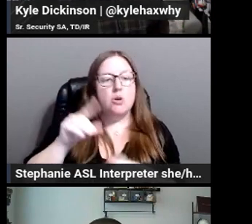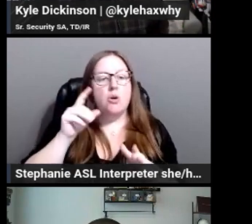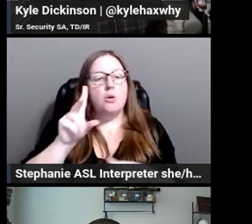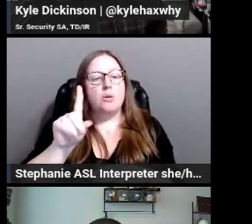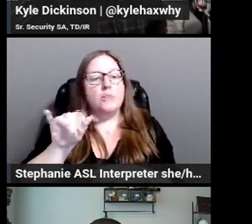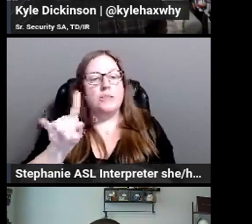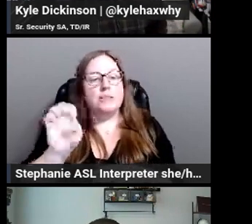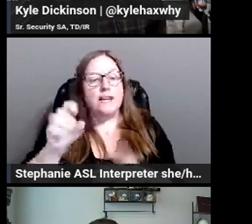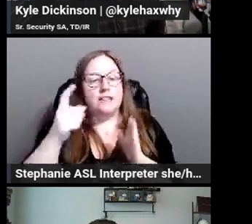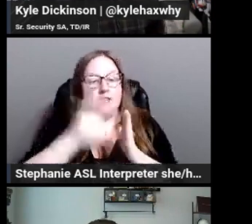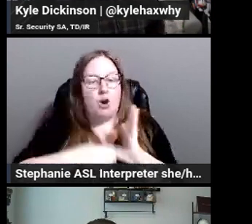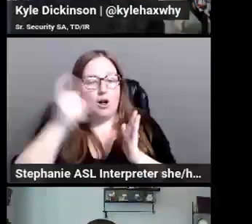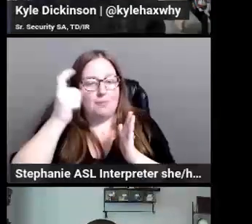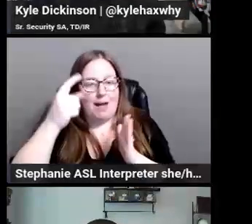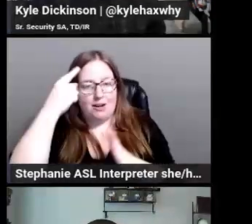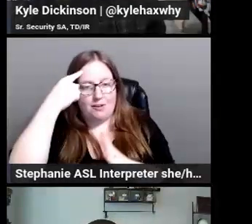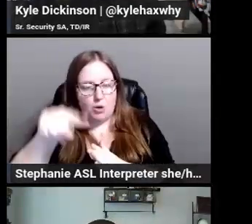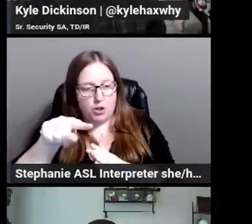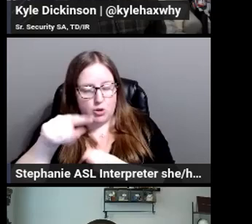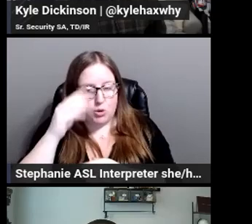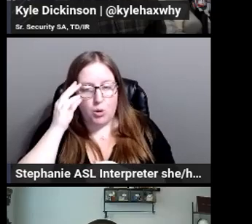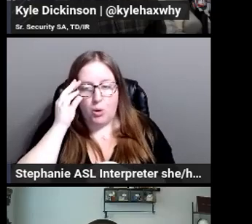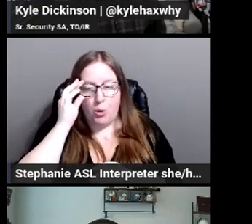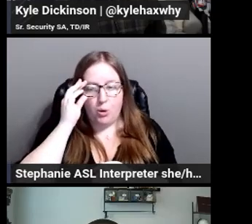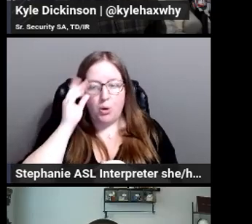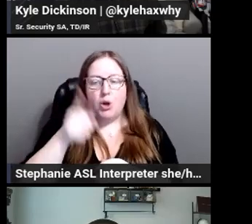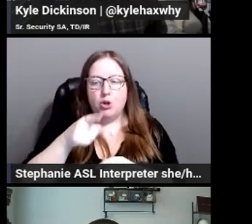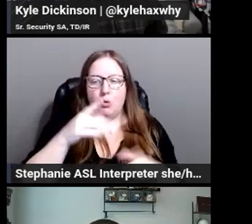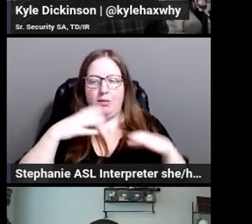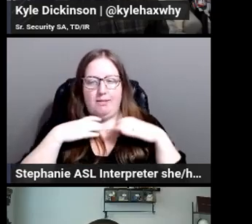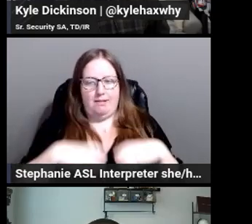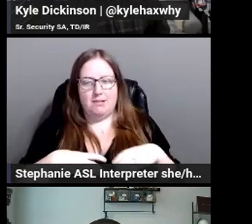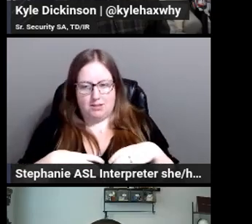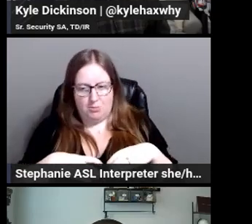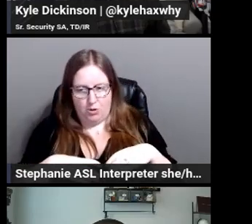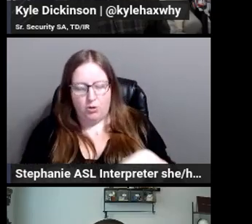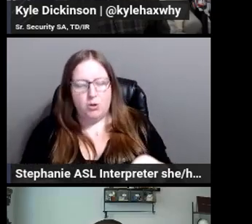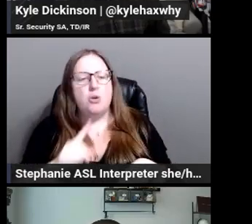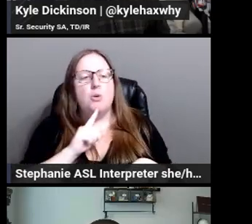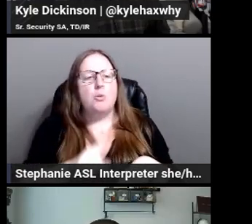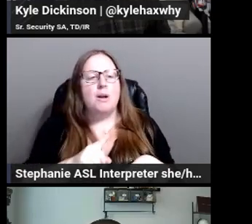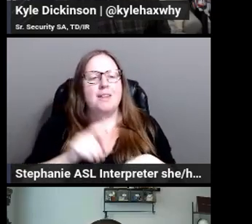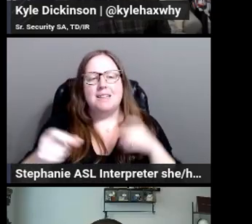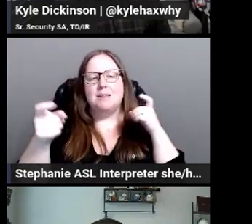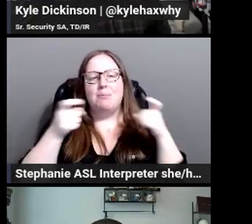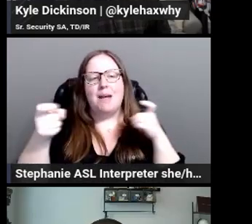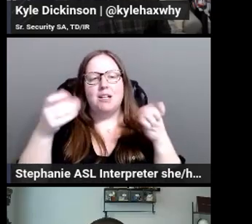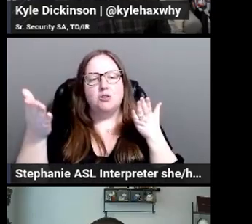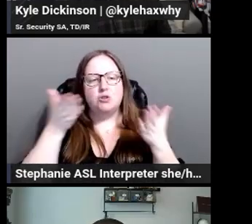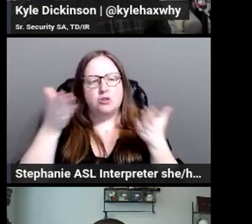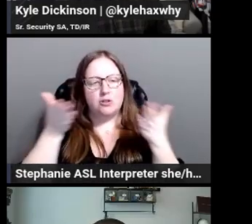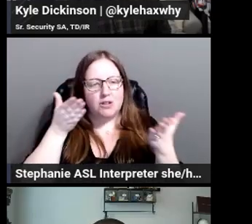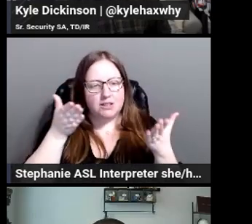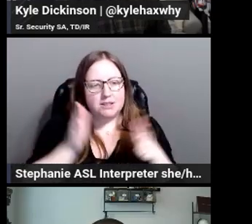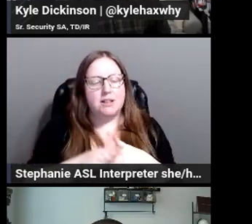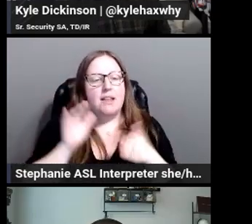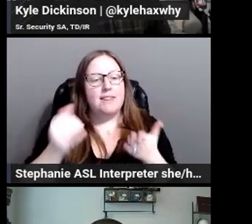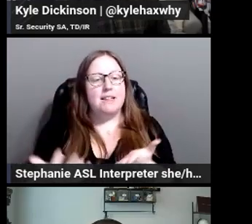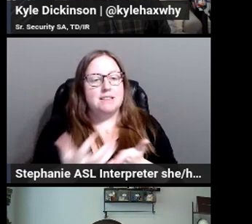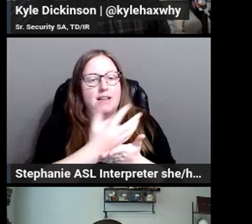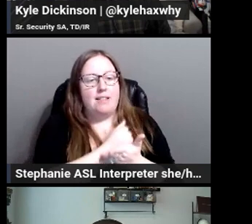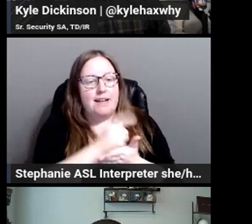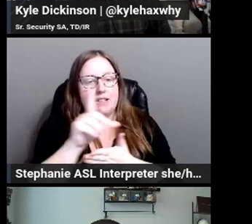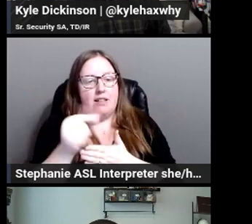is automatically done for you being a Detective customer. Detective is very much a managed service in the fact that it's collecting the logs